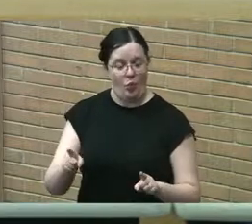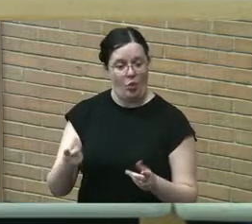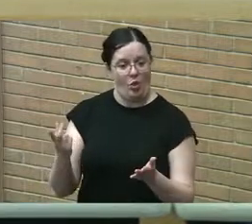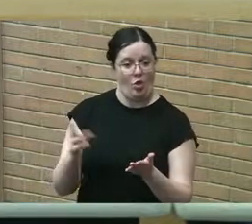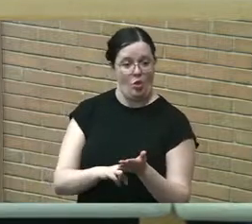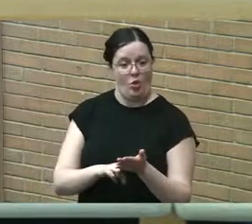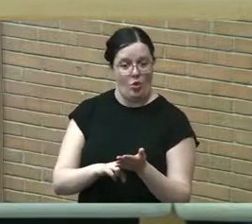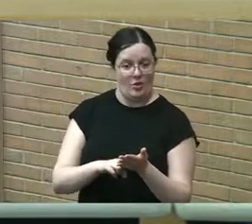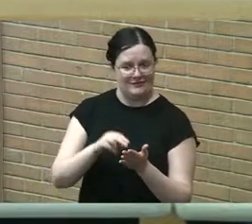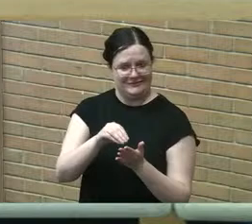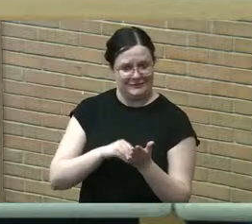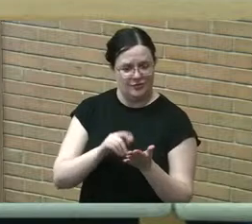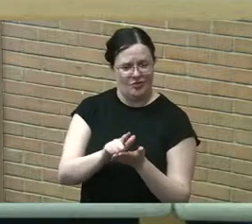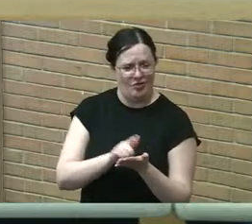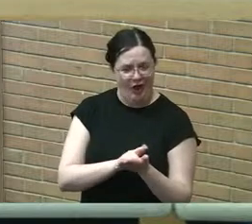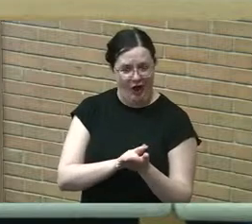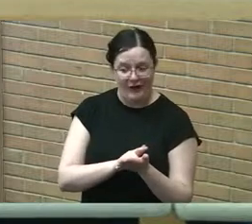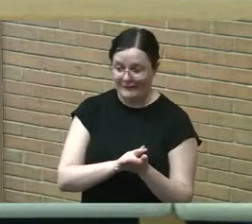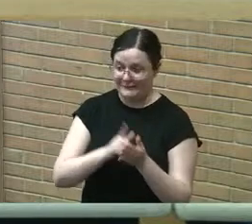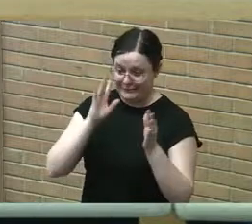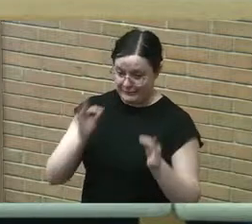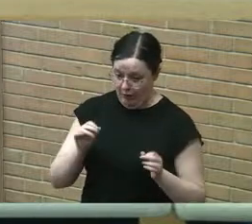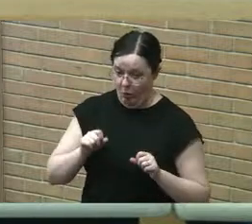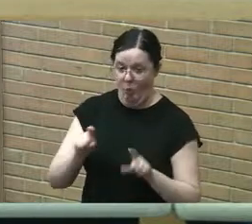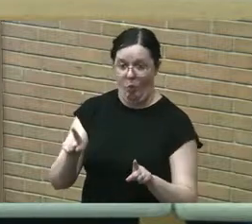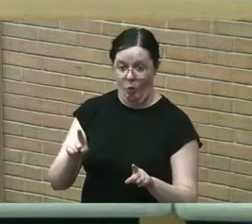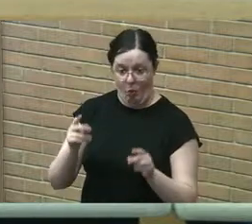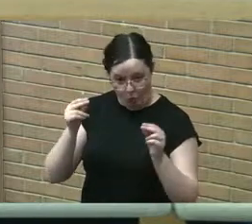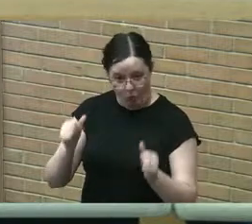Decisions are not made slapdash overnight.